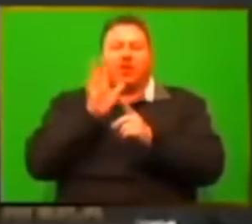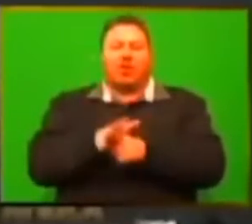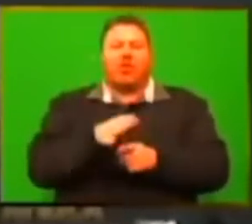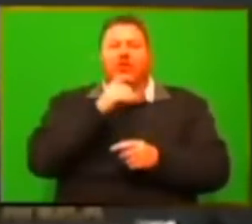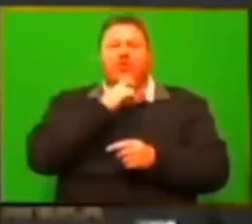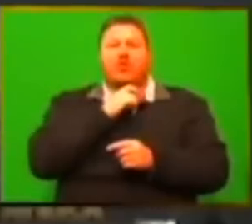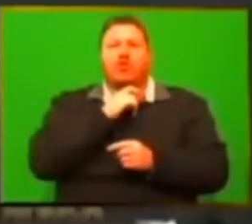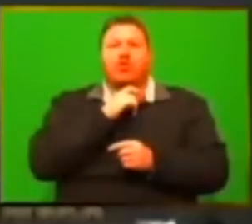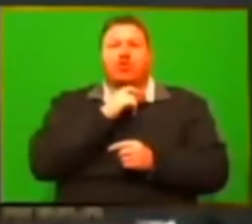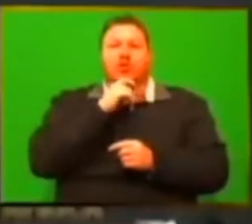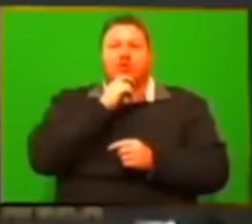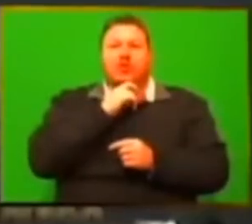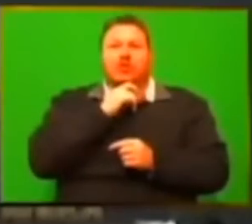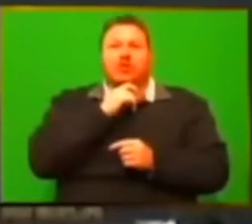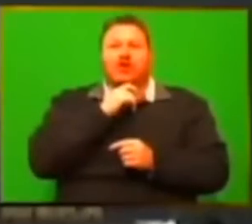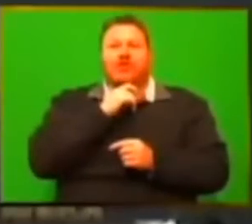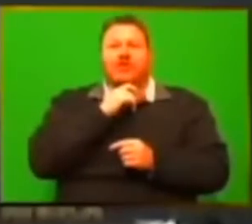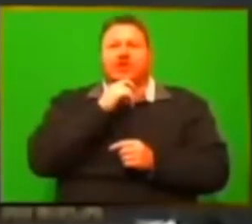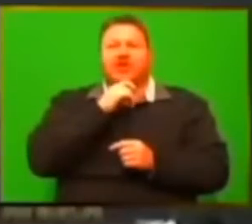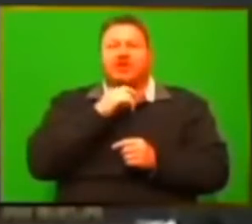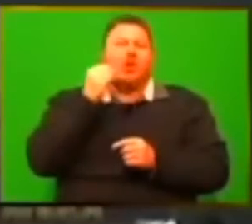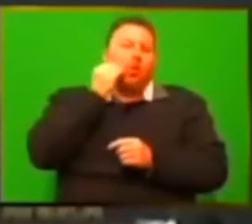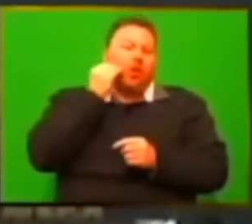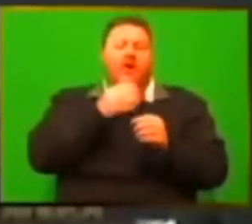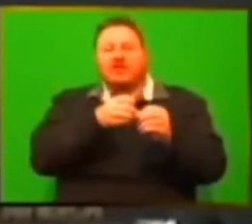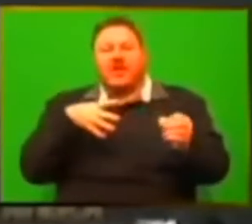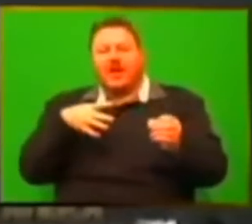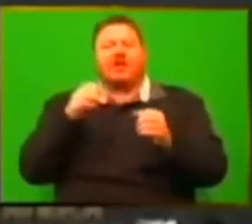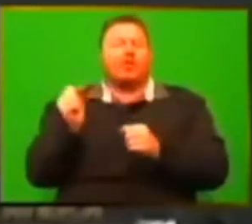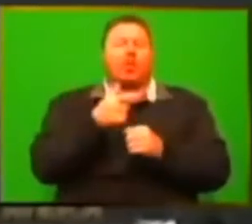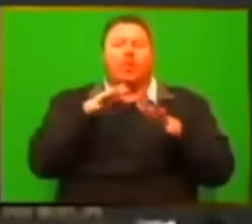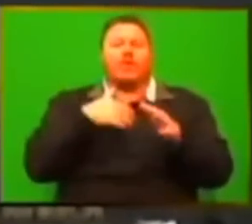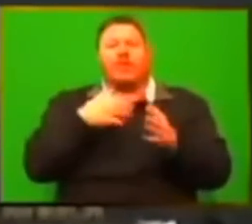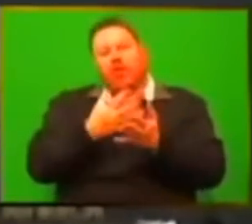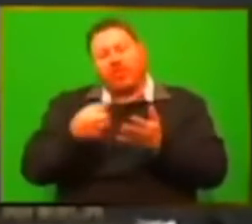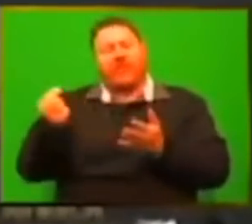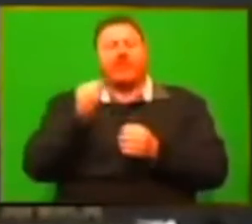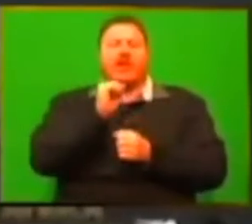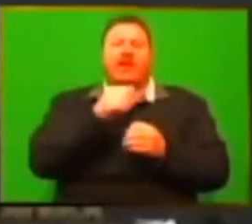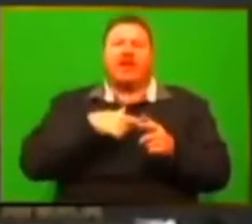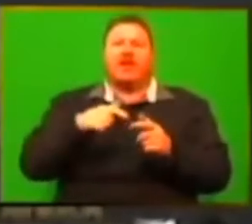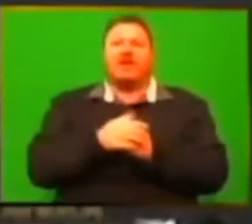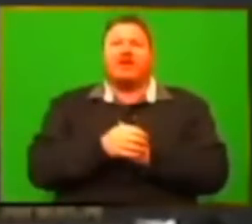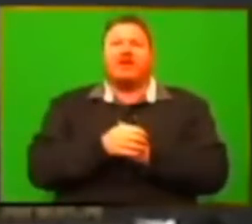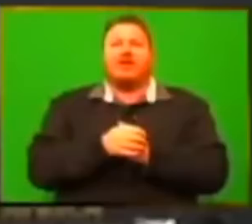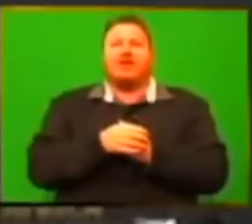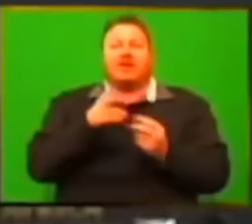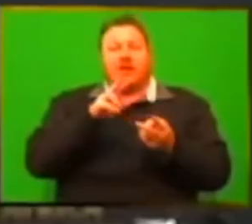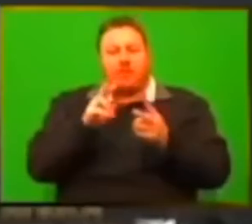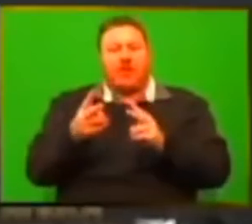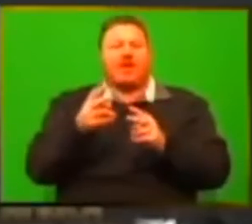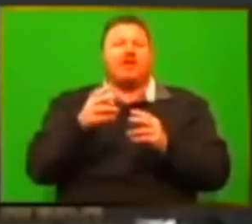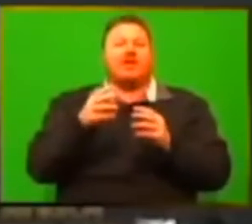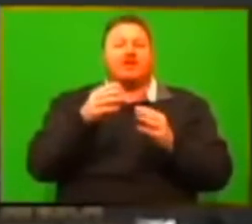used to learn the dispossession of the Khoi, the San, and all indigenous people of our country. We'll amend Section 25